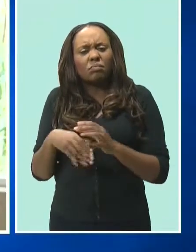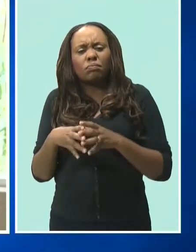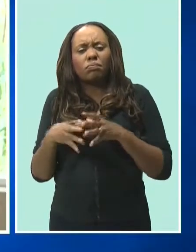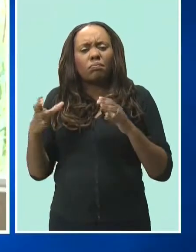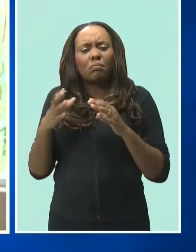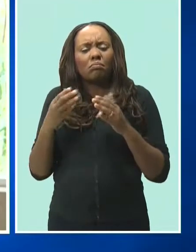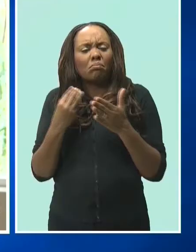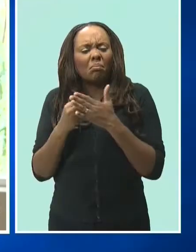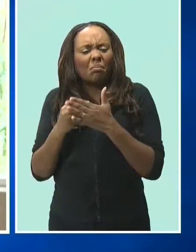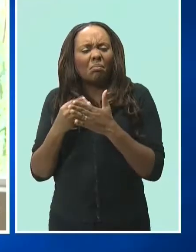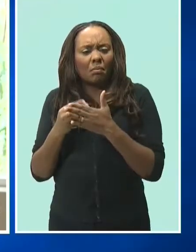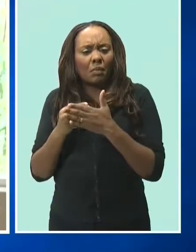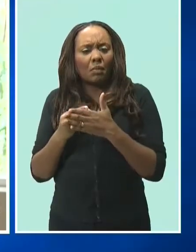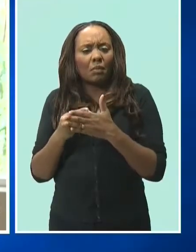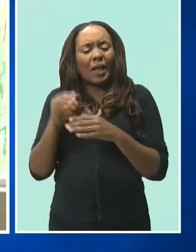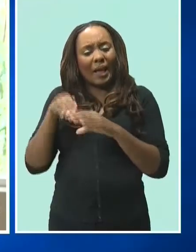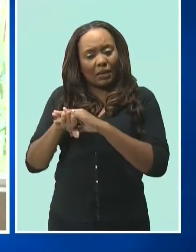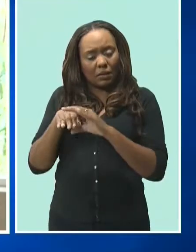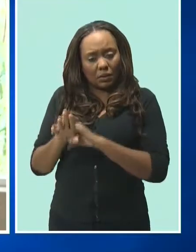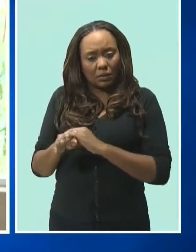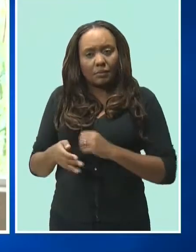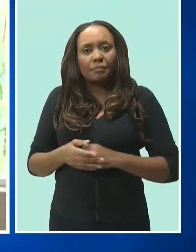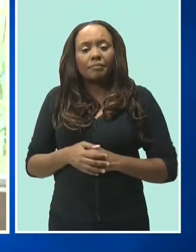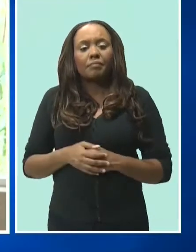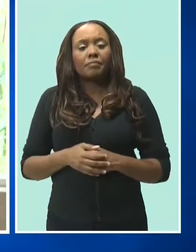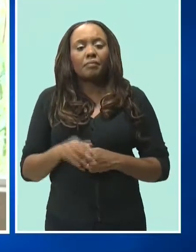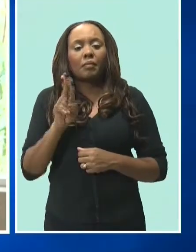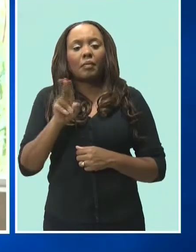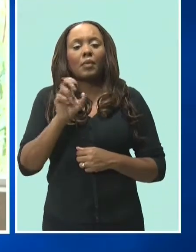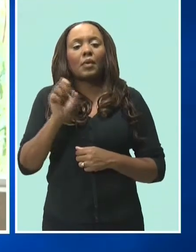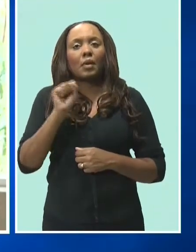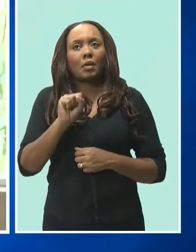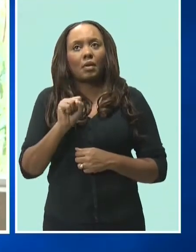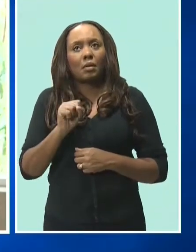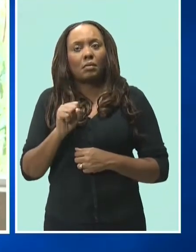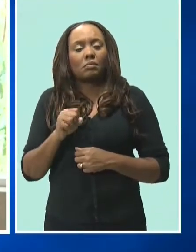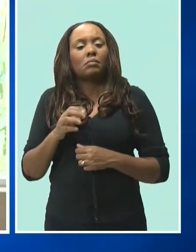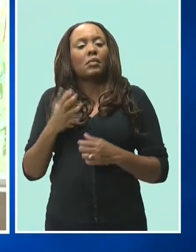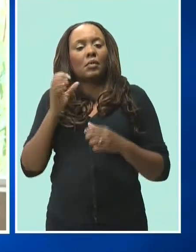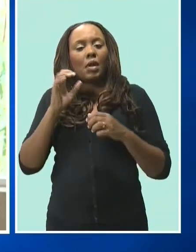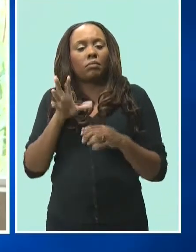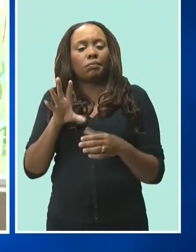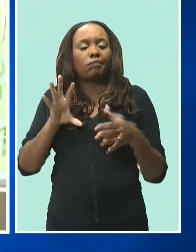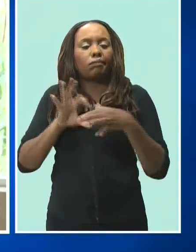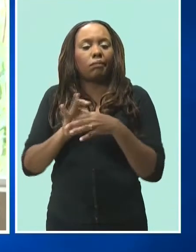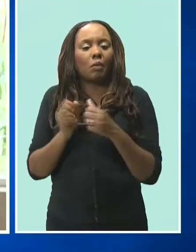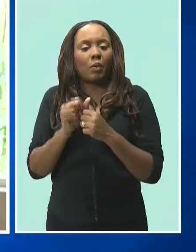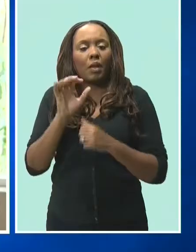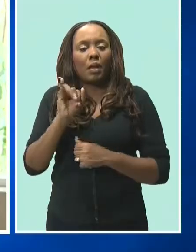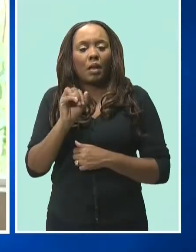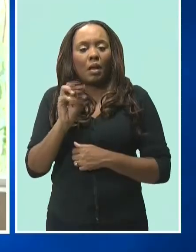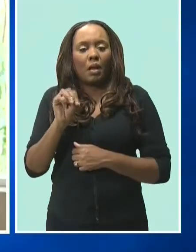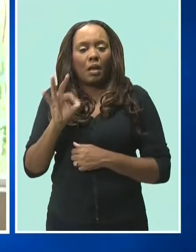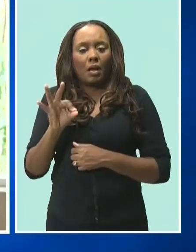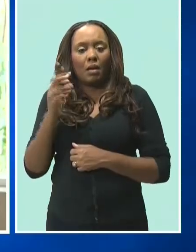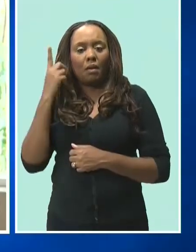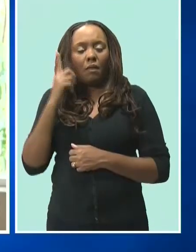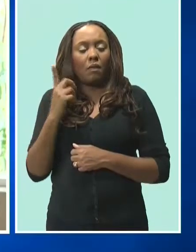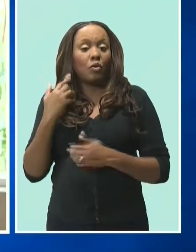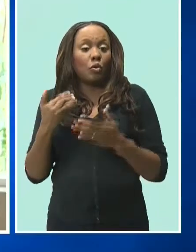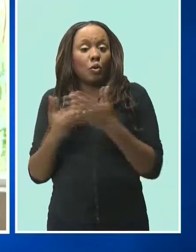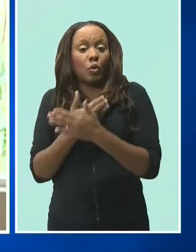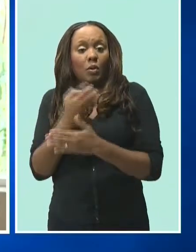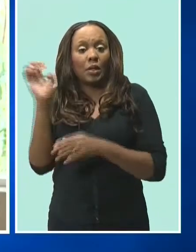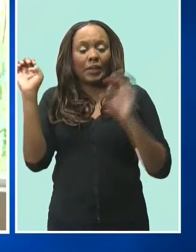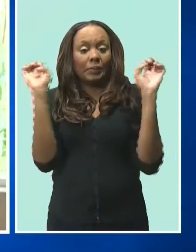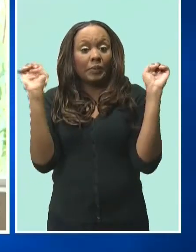liquidity needs, the United States has leveraged its leadership at the IMF to support a total of $1.7 billion in new emergency funding